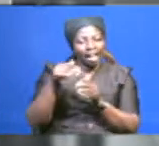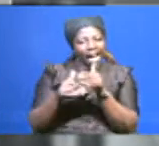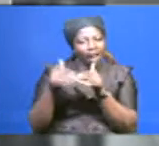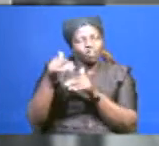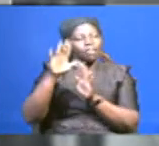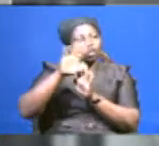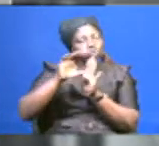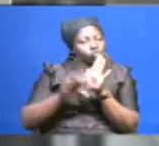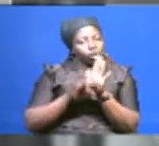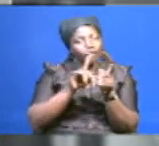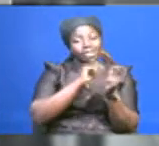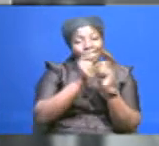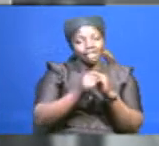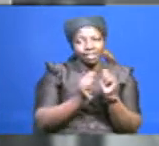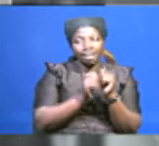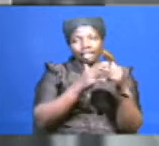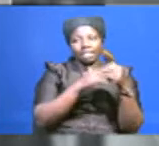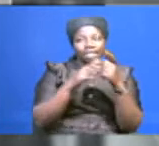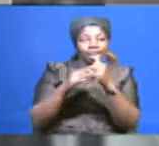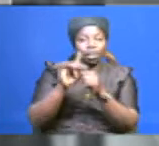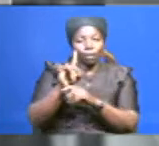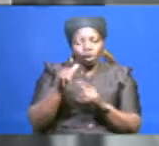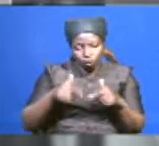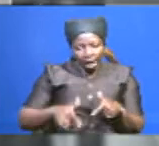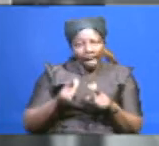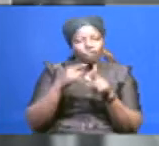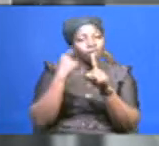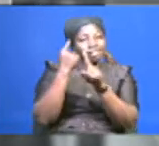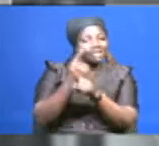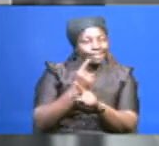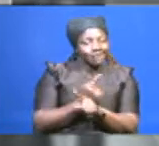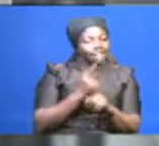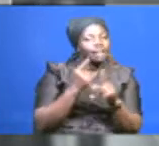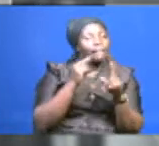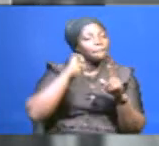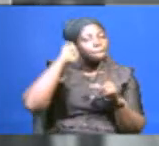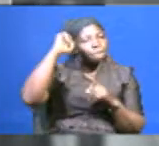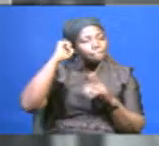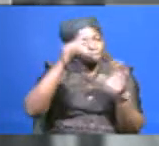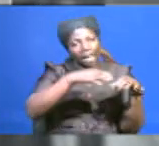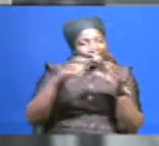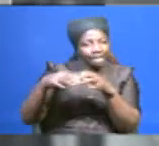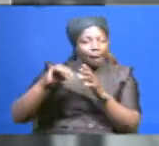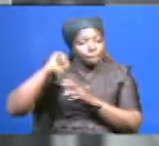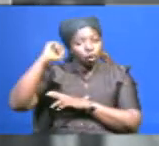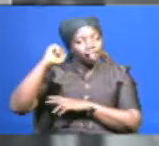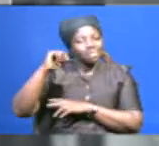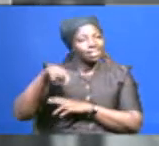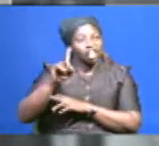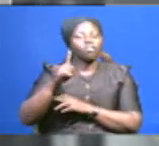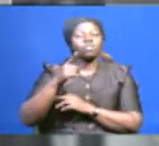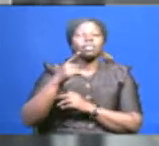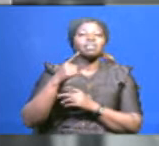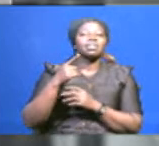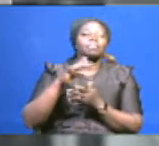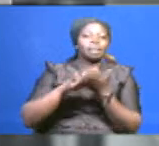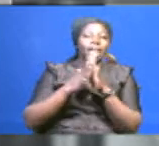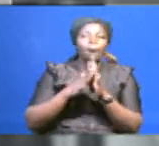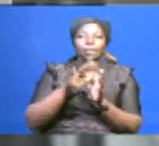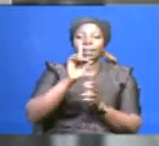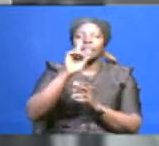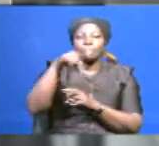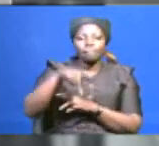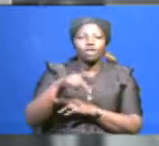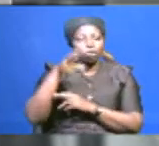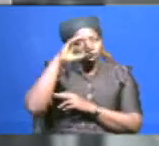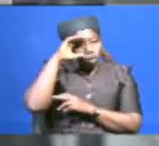in 1991 to allow multi-party politics. He was named the DP Coast representative, and he played